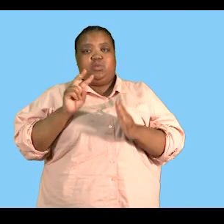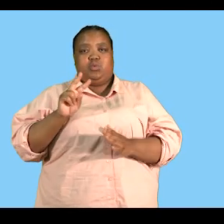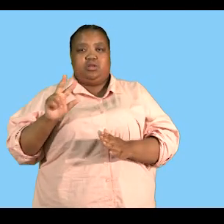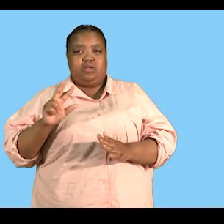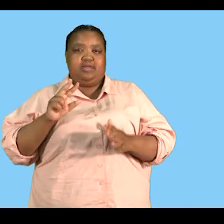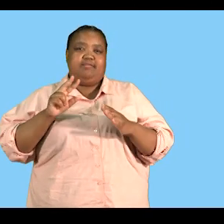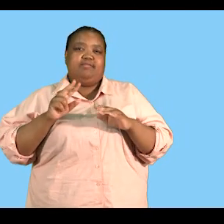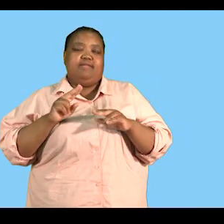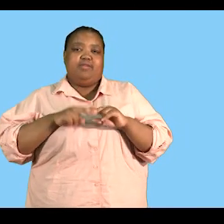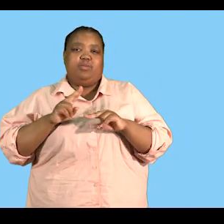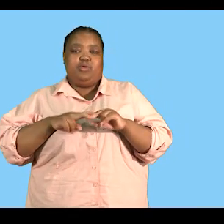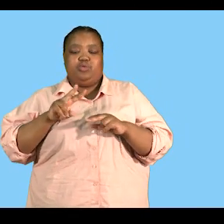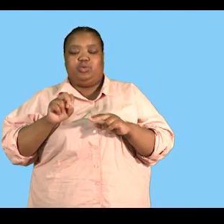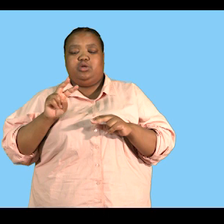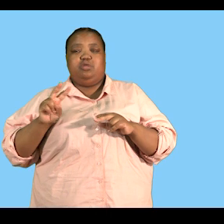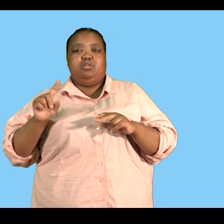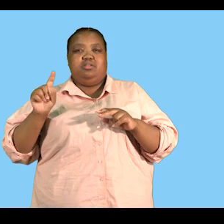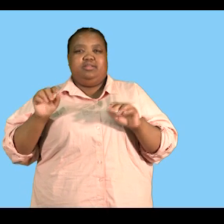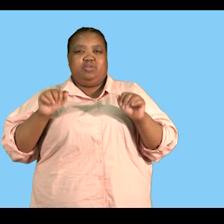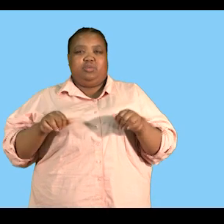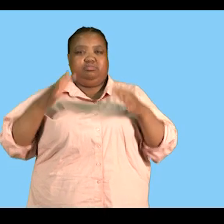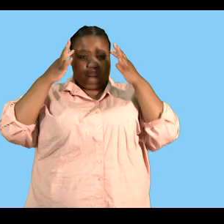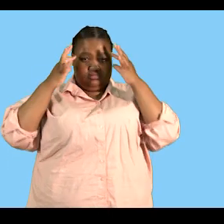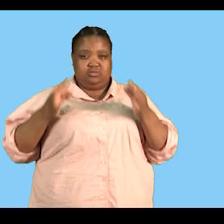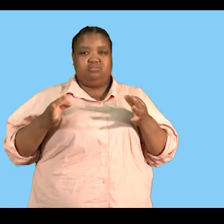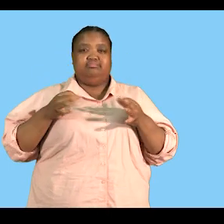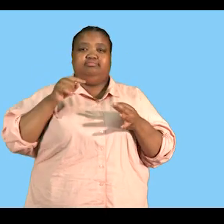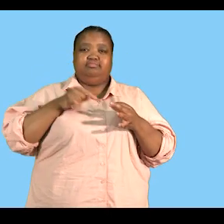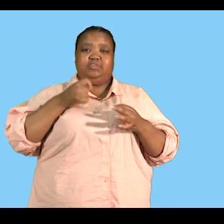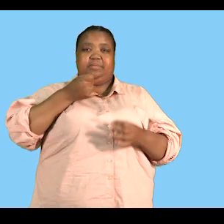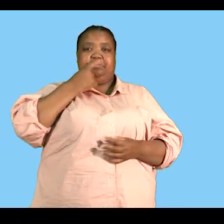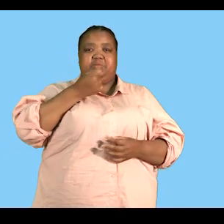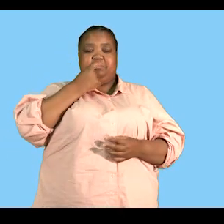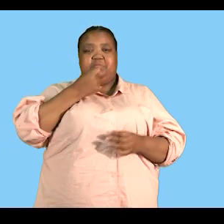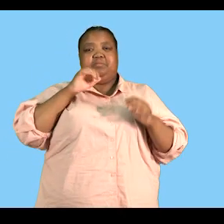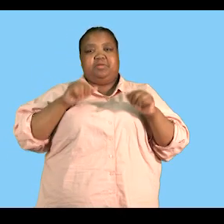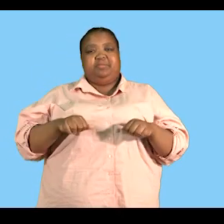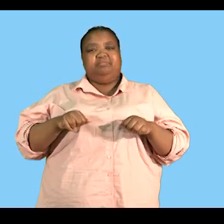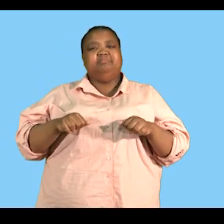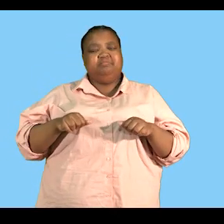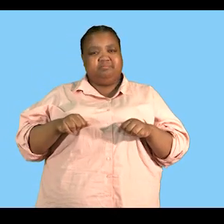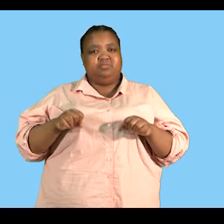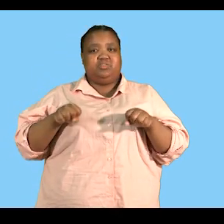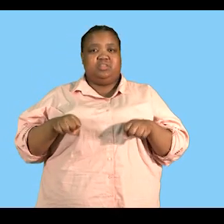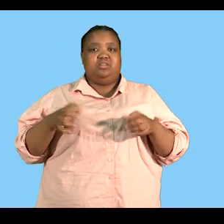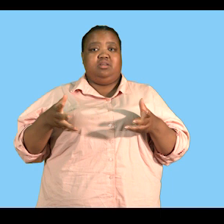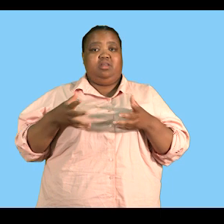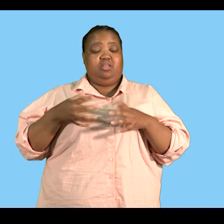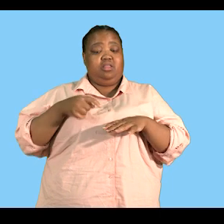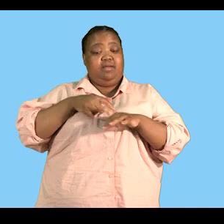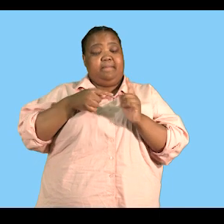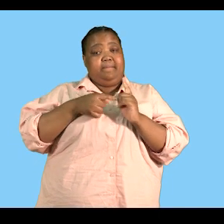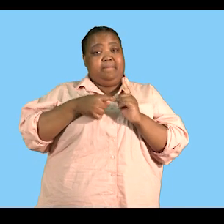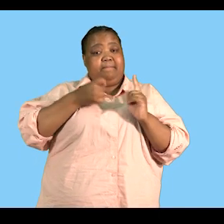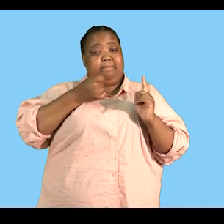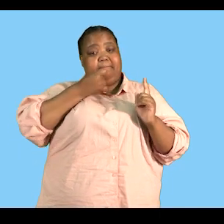the medication as prescribed daily from the next day. Determine by which date you will need